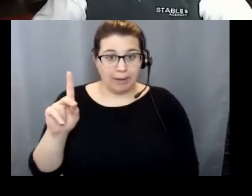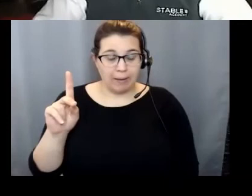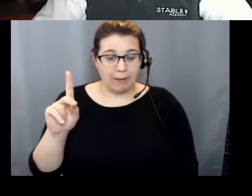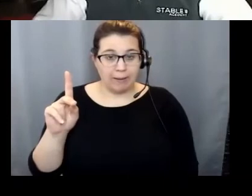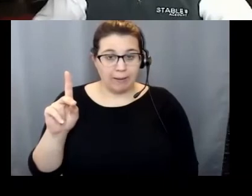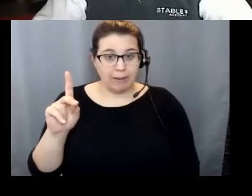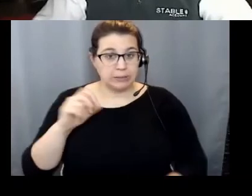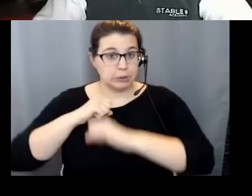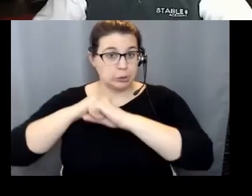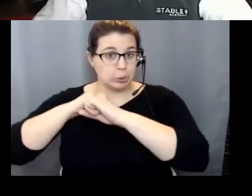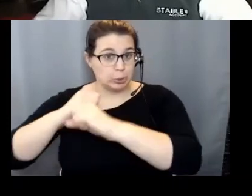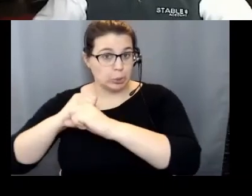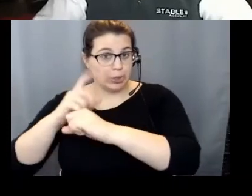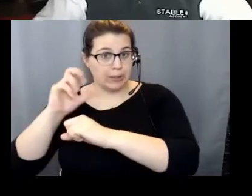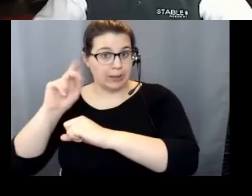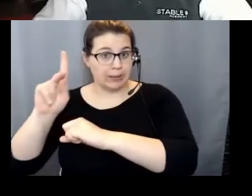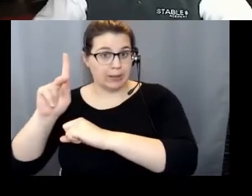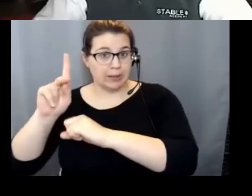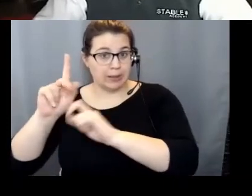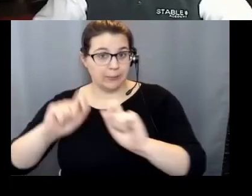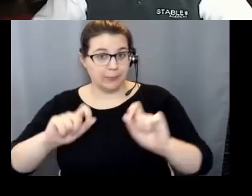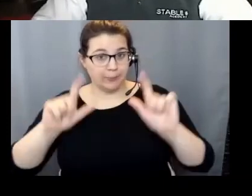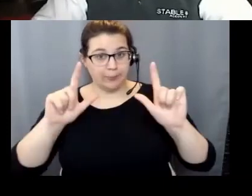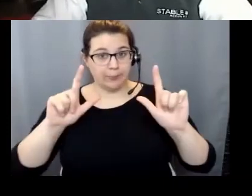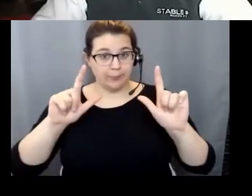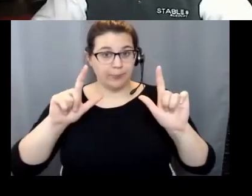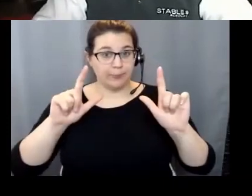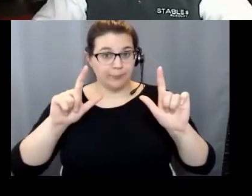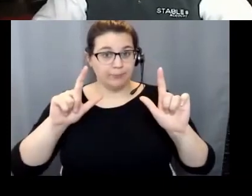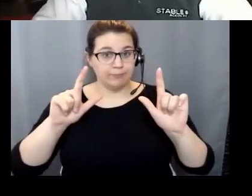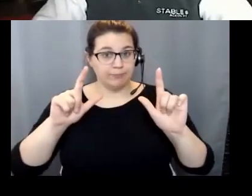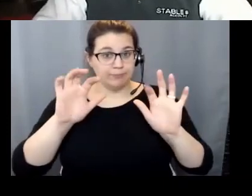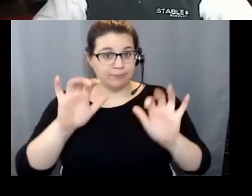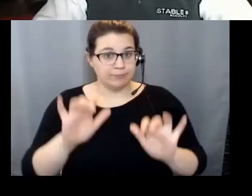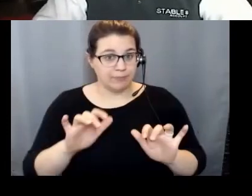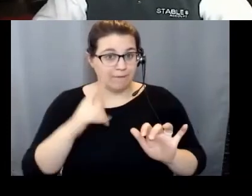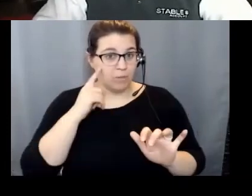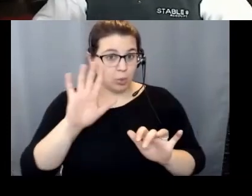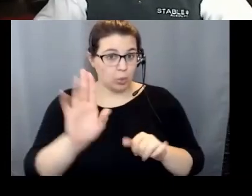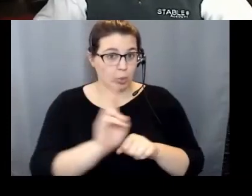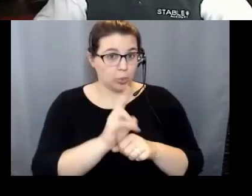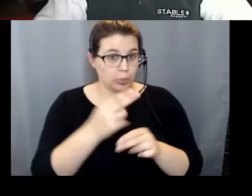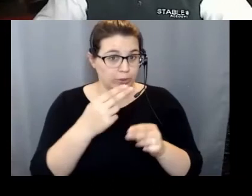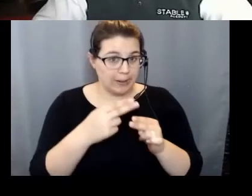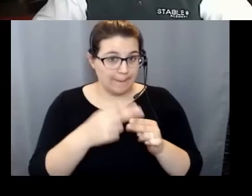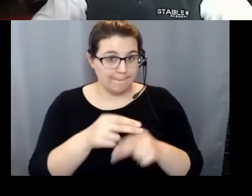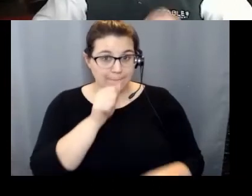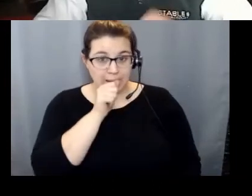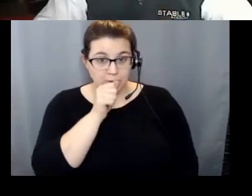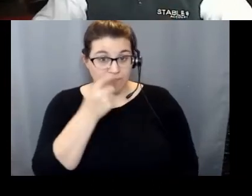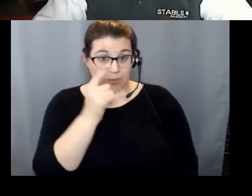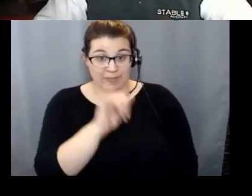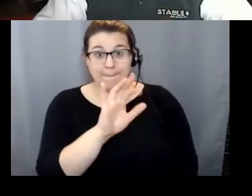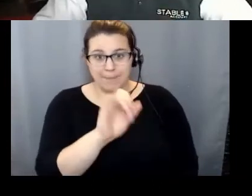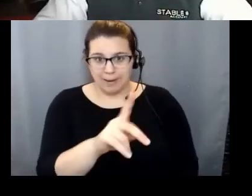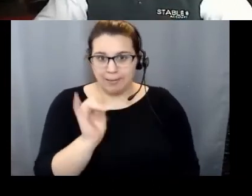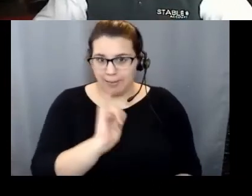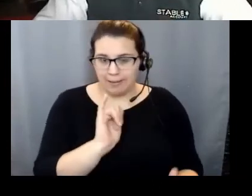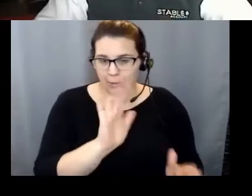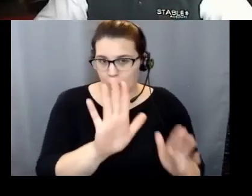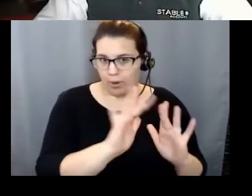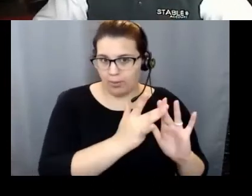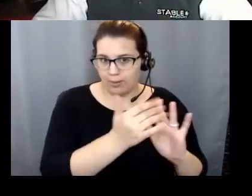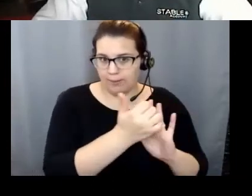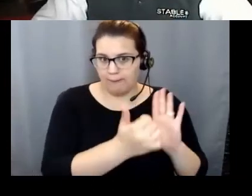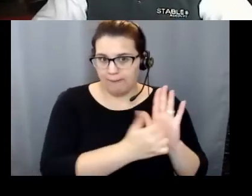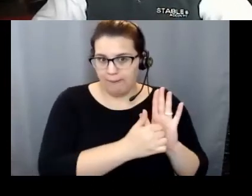the login credentials for your bank. You put in your username and password of the bank. So like you're logging into your online